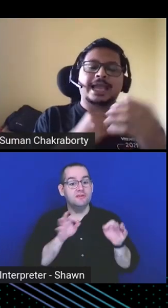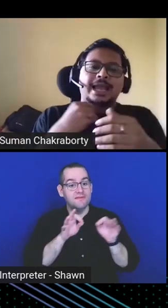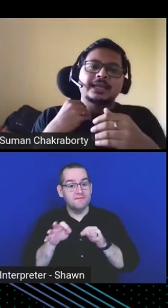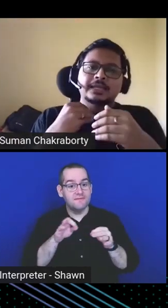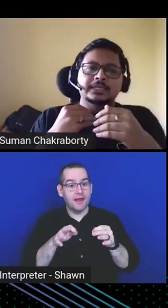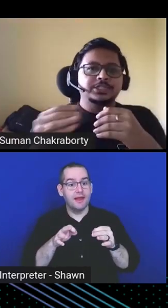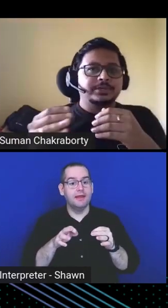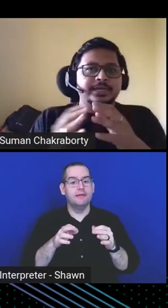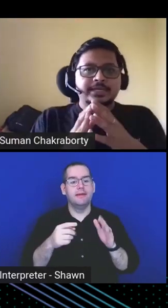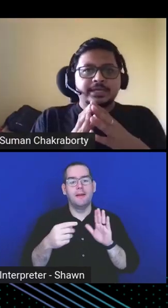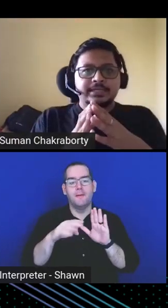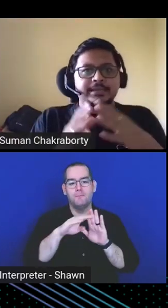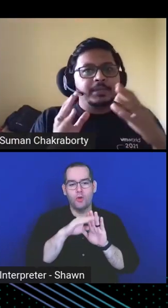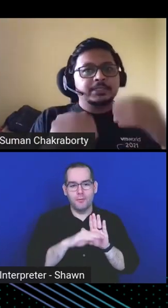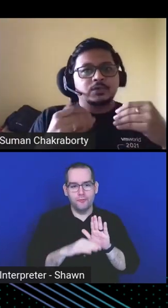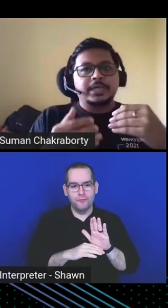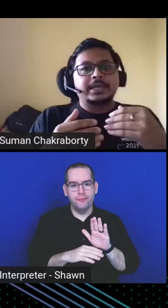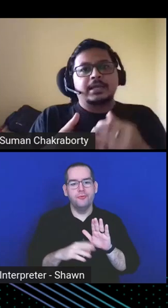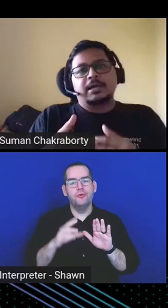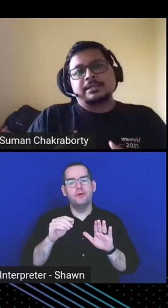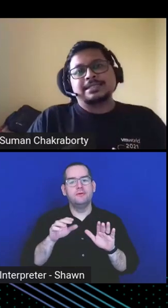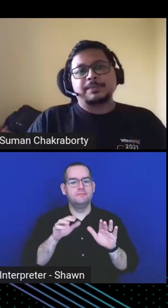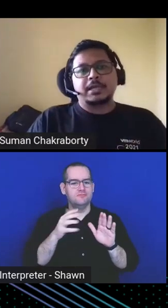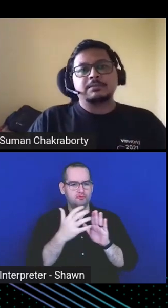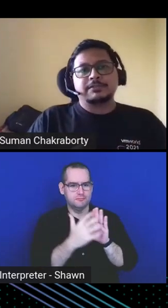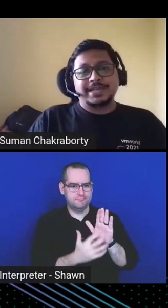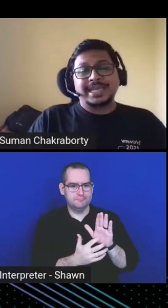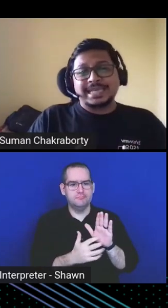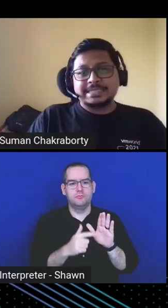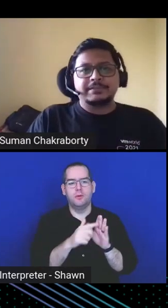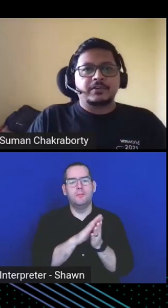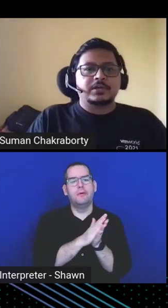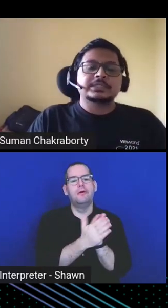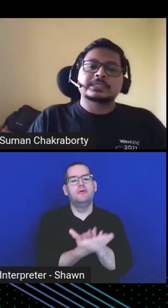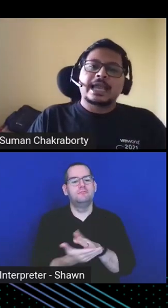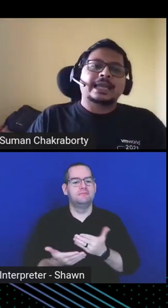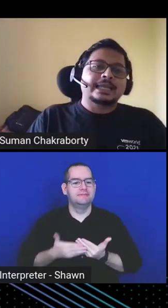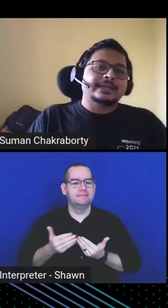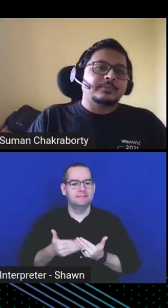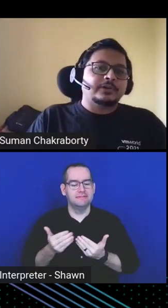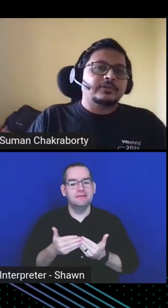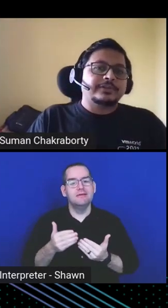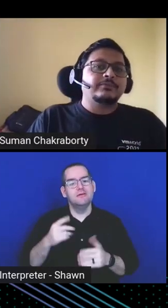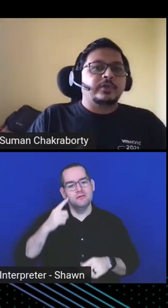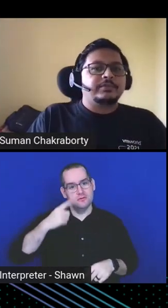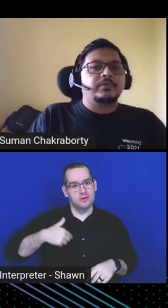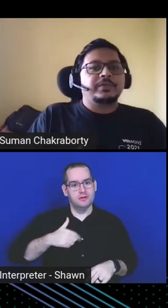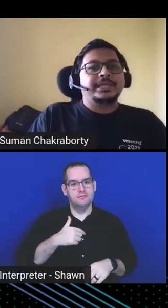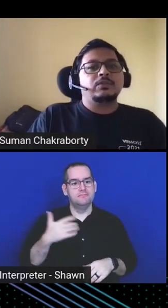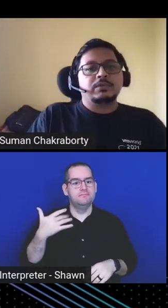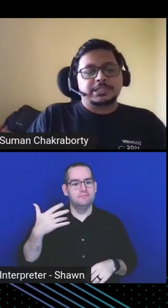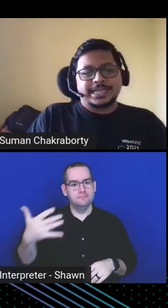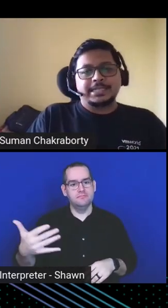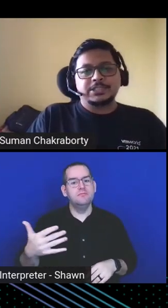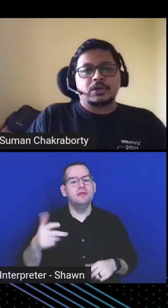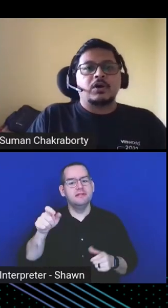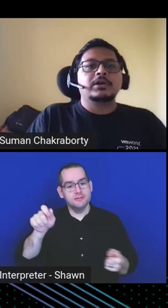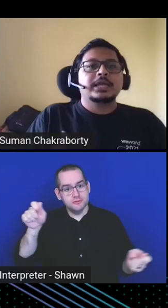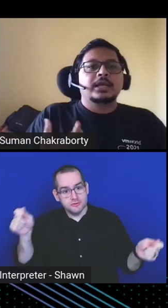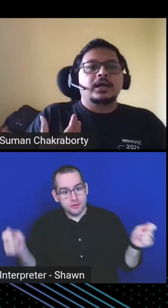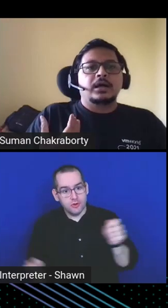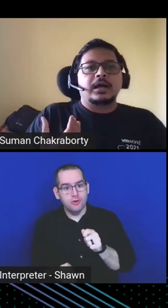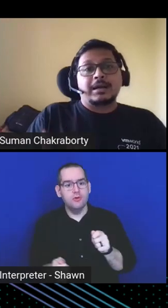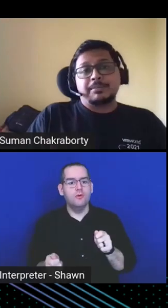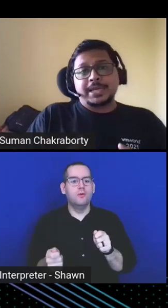script and generate them, so that this becomes very easy for us at later point of time whenever we need to change